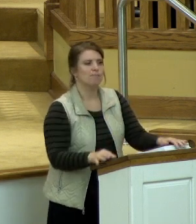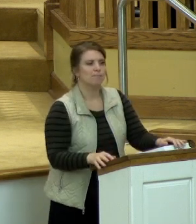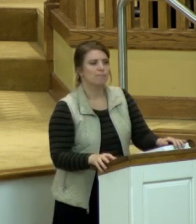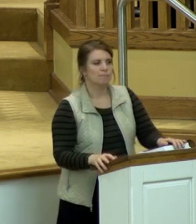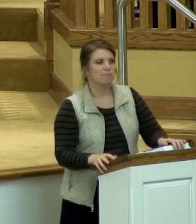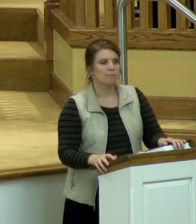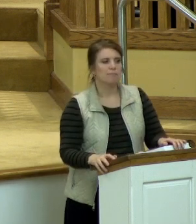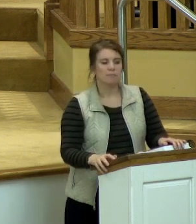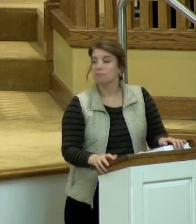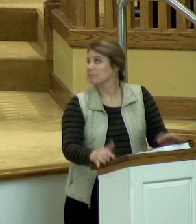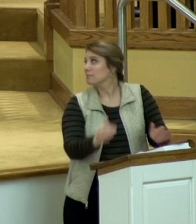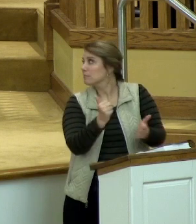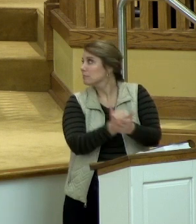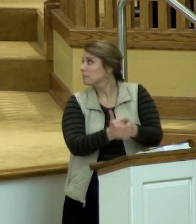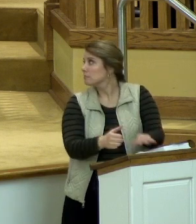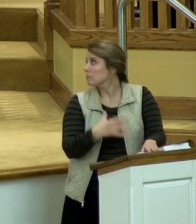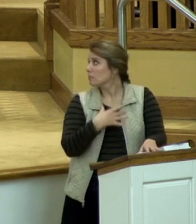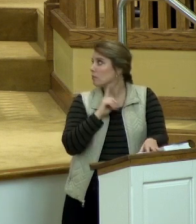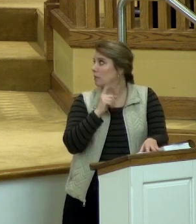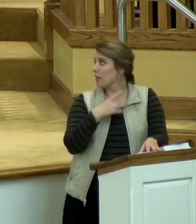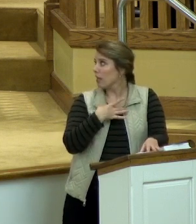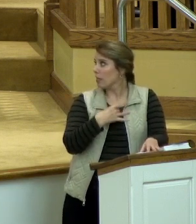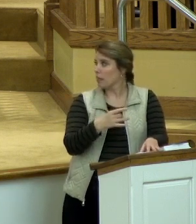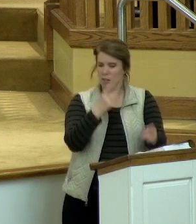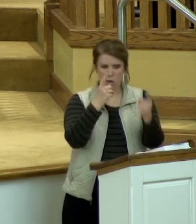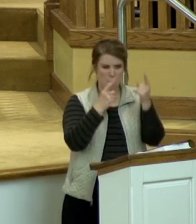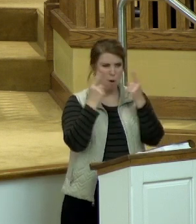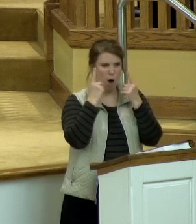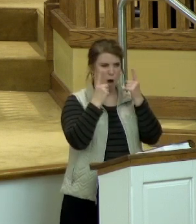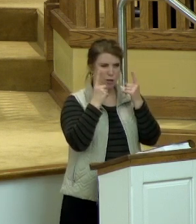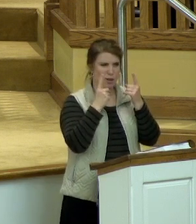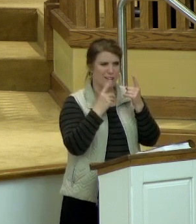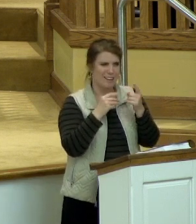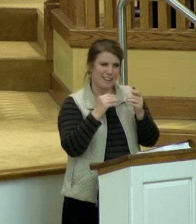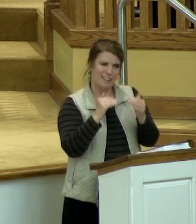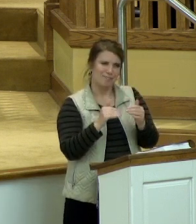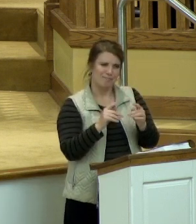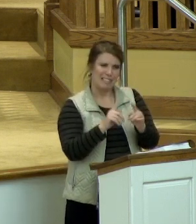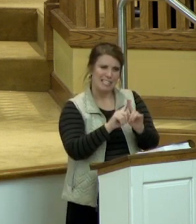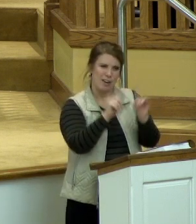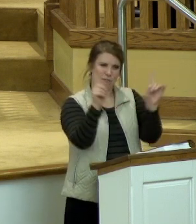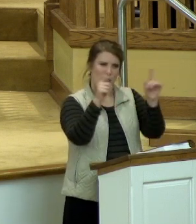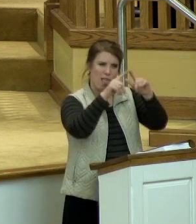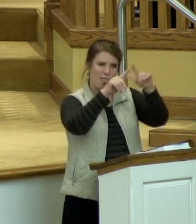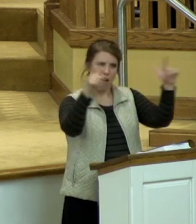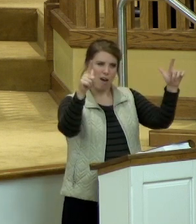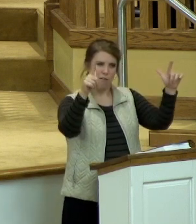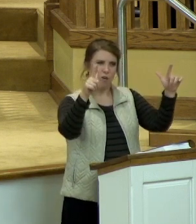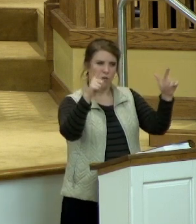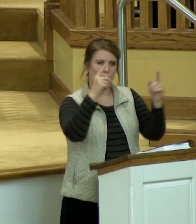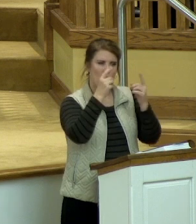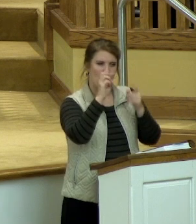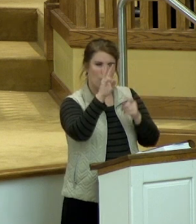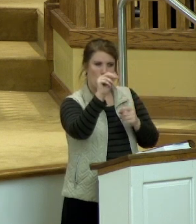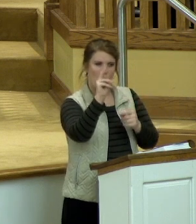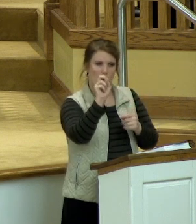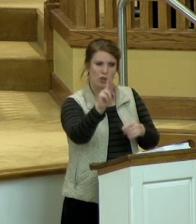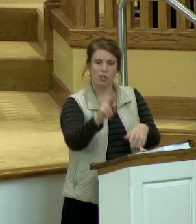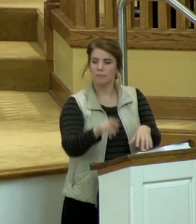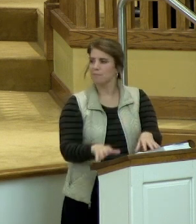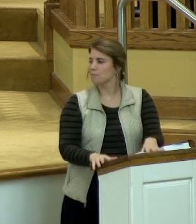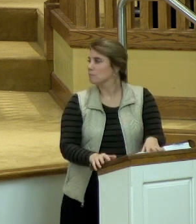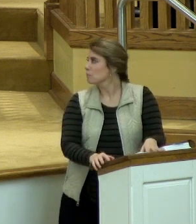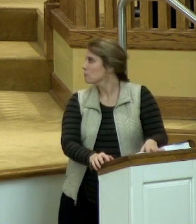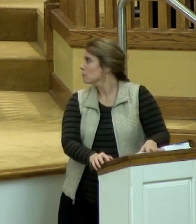year. Amen. I really like that, how they talk about pondering goes to the whole other level of wondering. Very good. All right, so we got 3 men up here. We'll go ahead and let y'all,